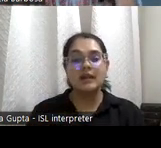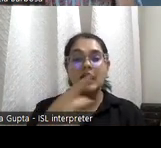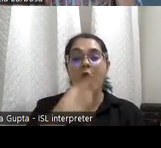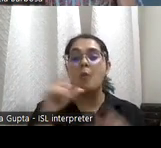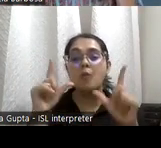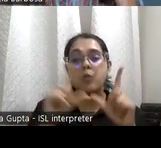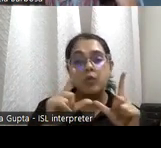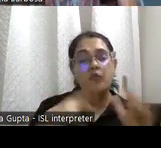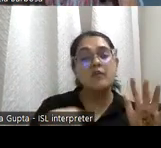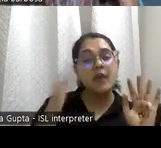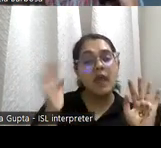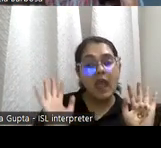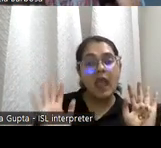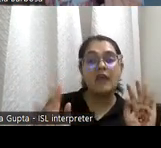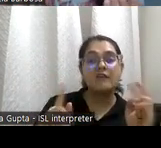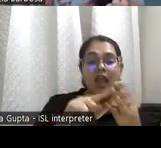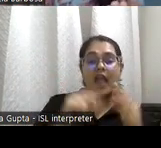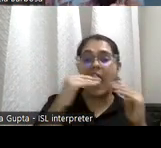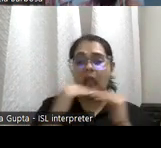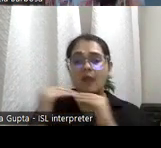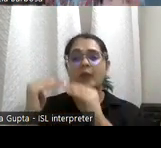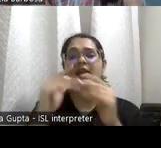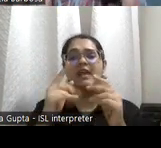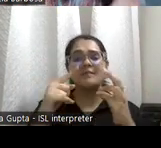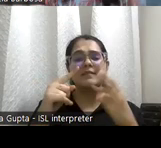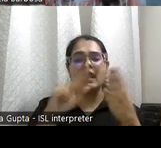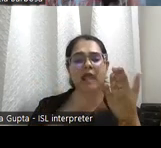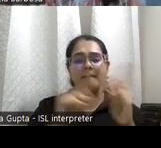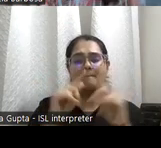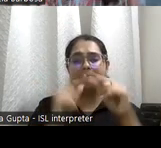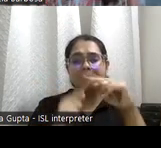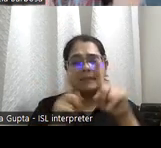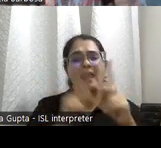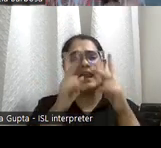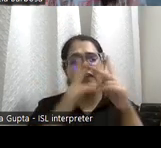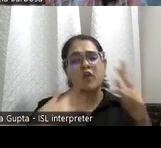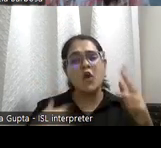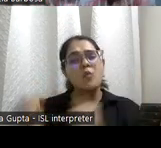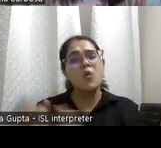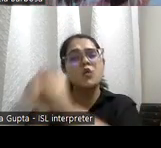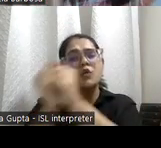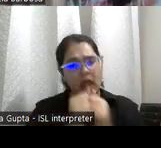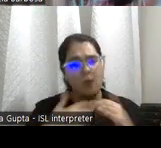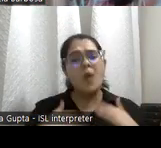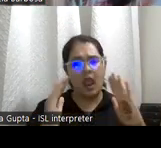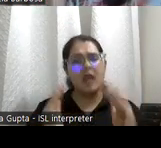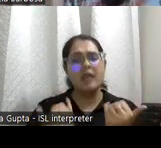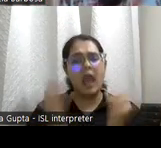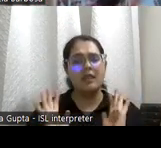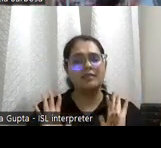evidence, efficient, equity, and empathy, that together we can. Thank you very